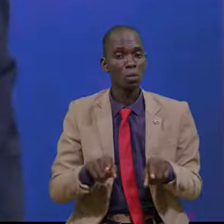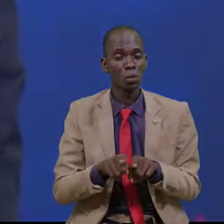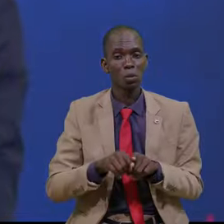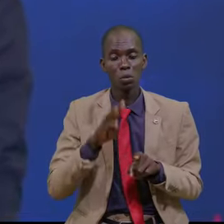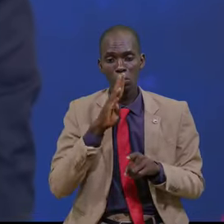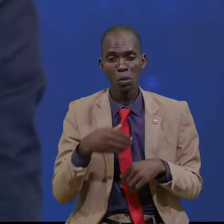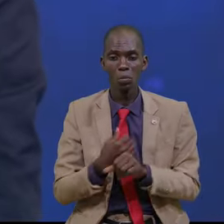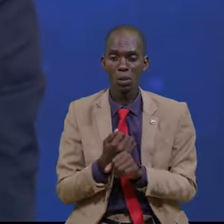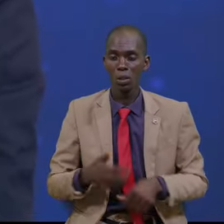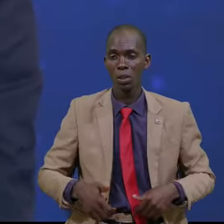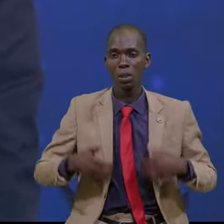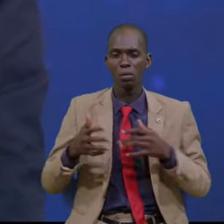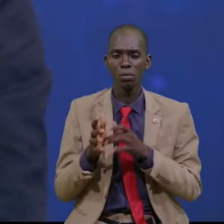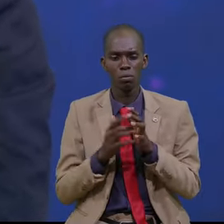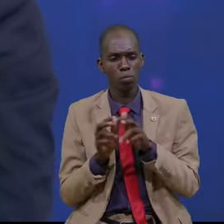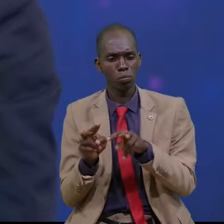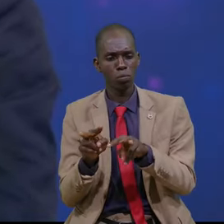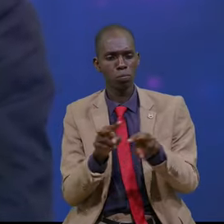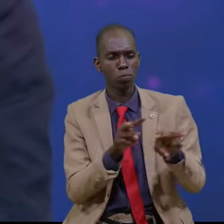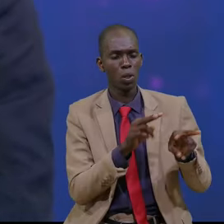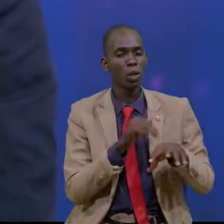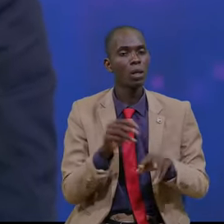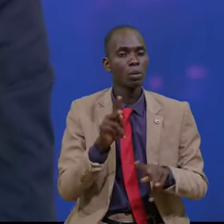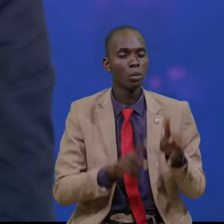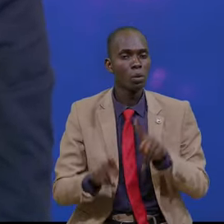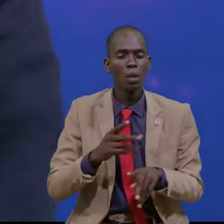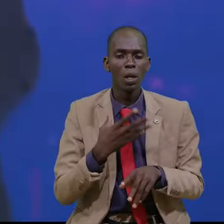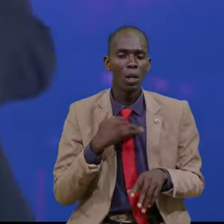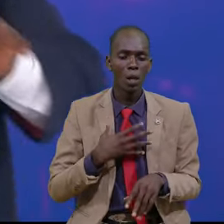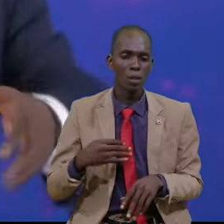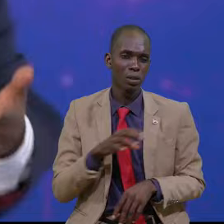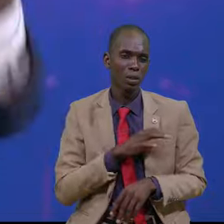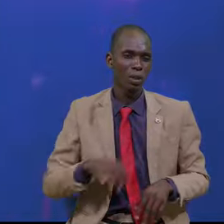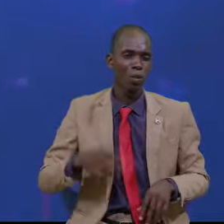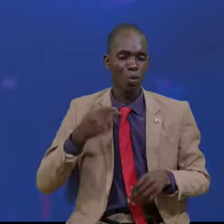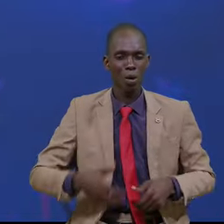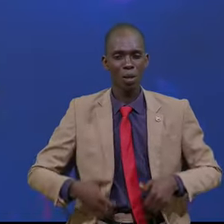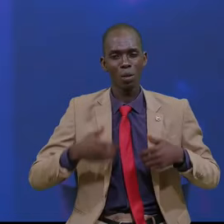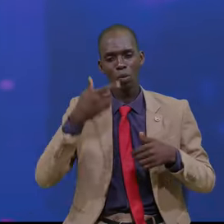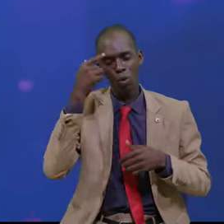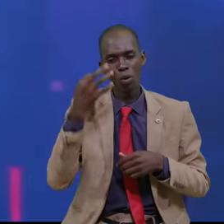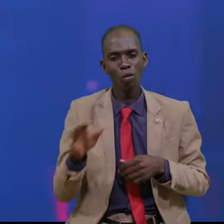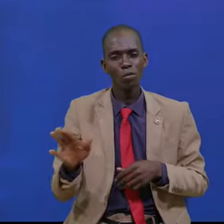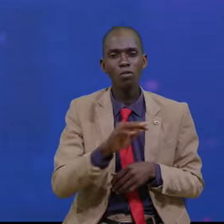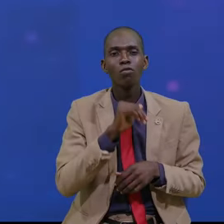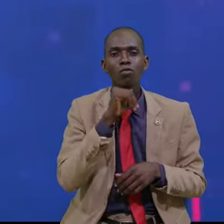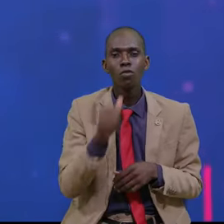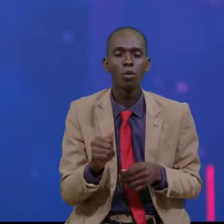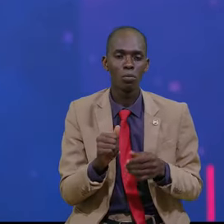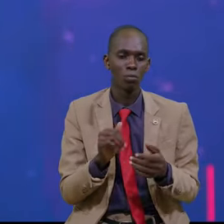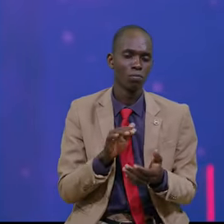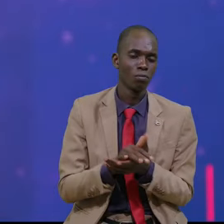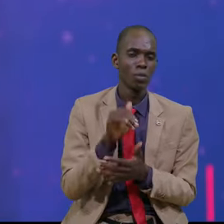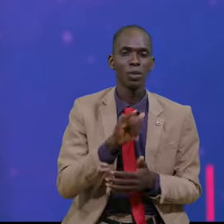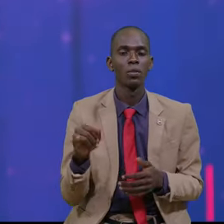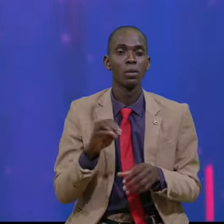looking at them was grieved because of their unbelief the father can be great